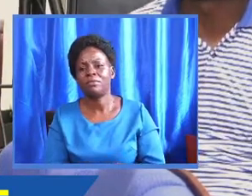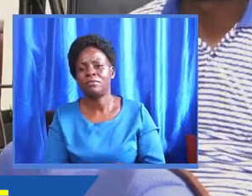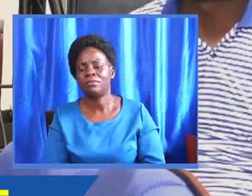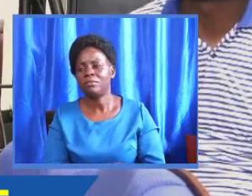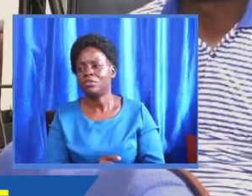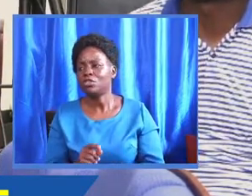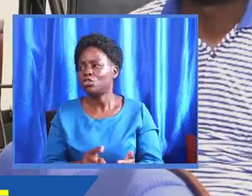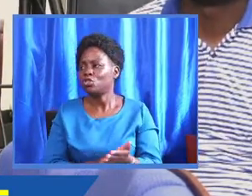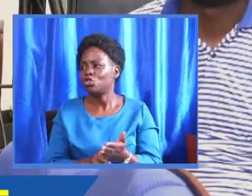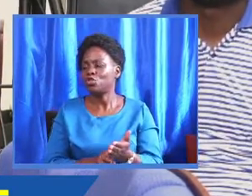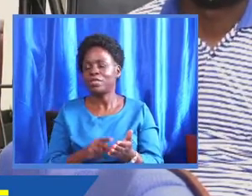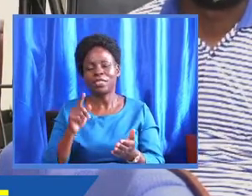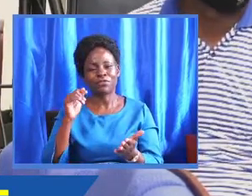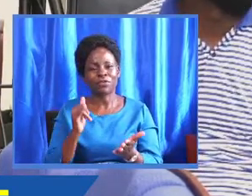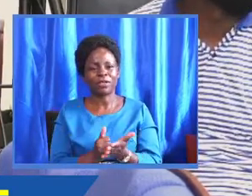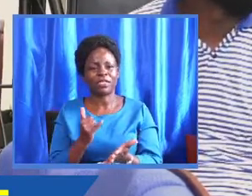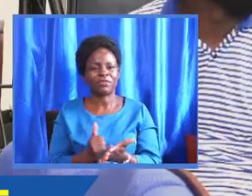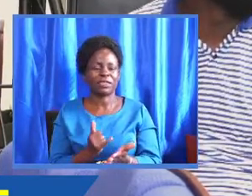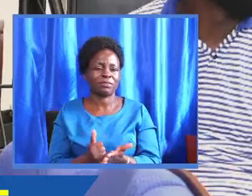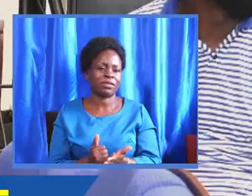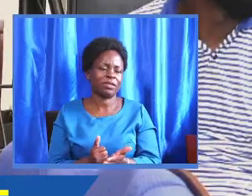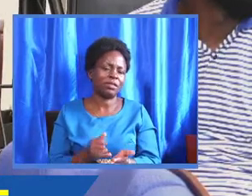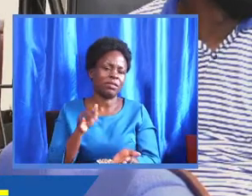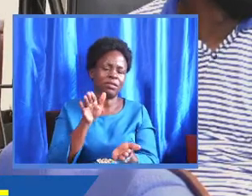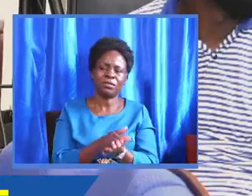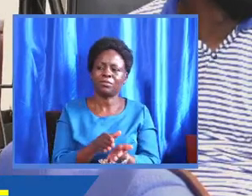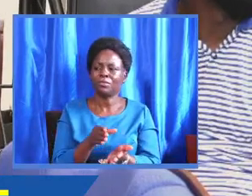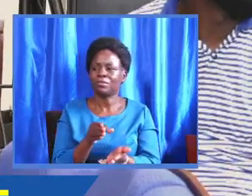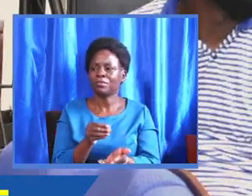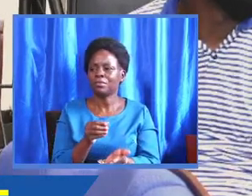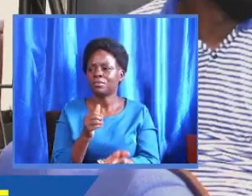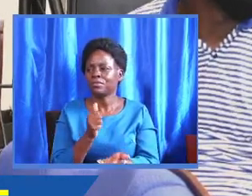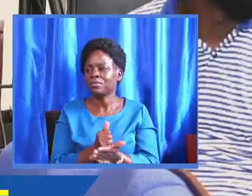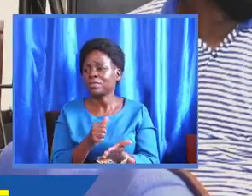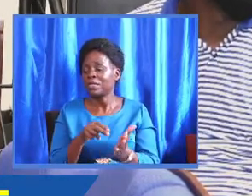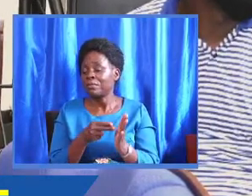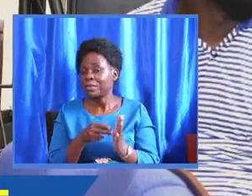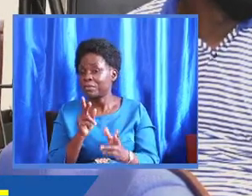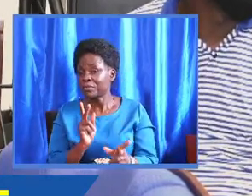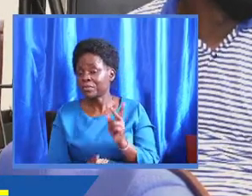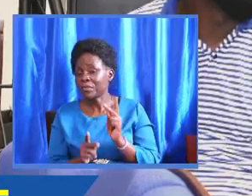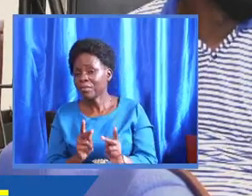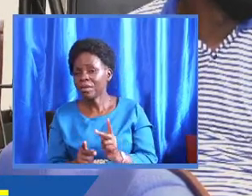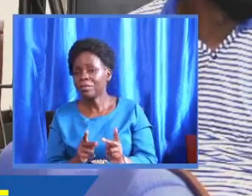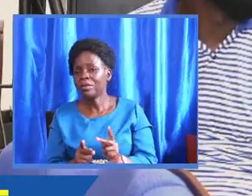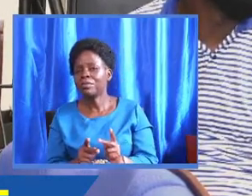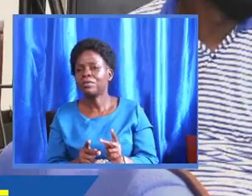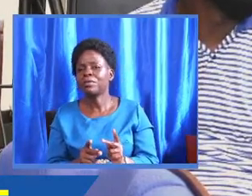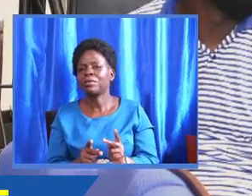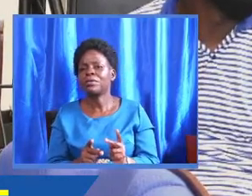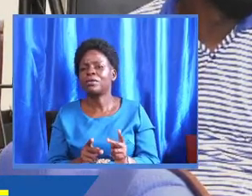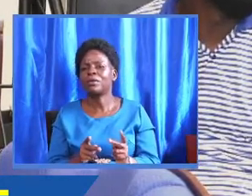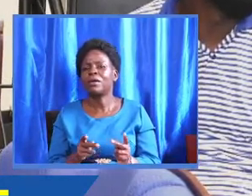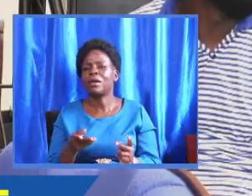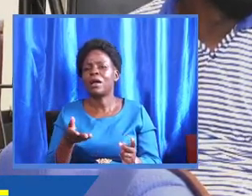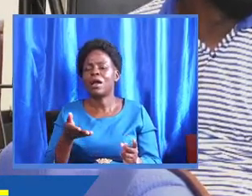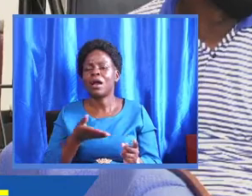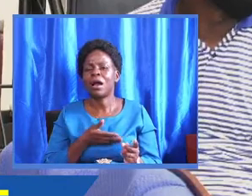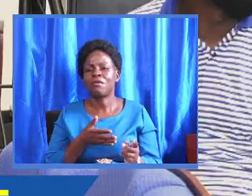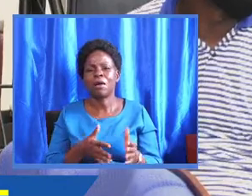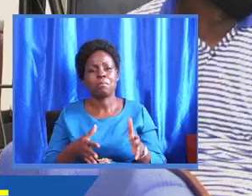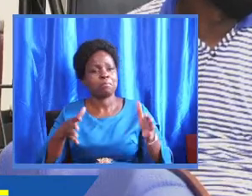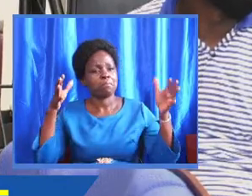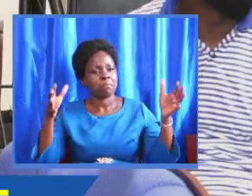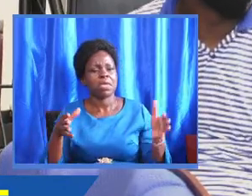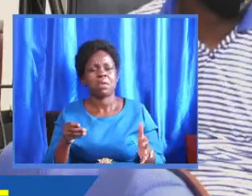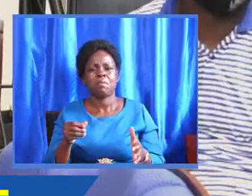but use it for investment. Keeping money in the bank, you meaning those people that are having large amounts